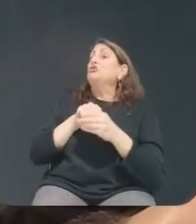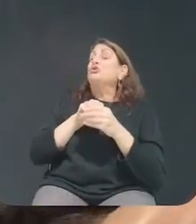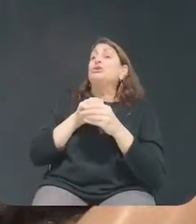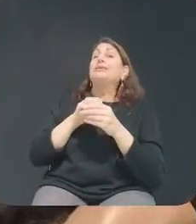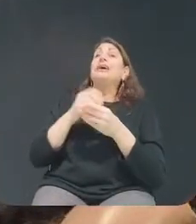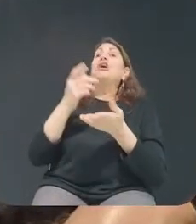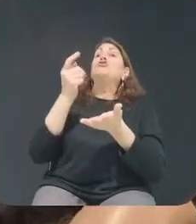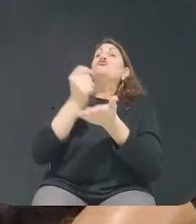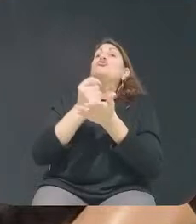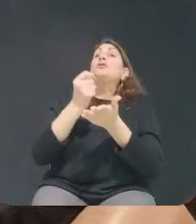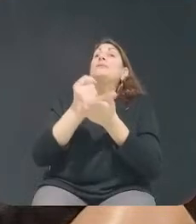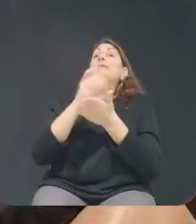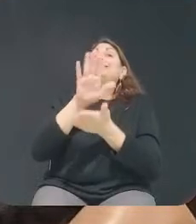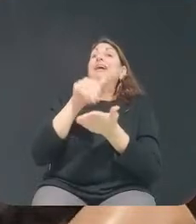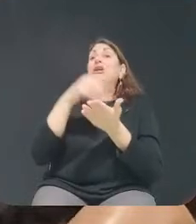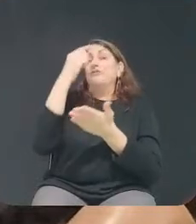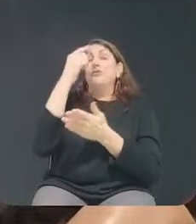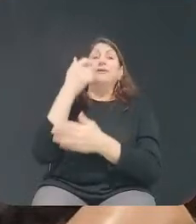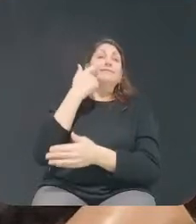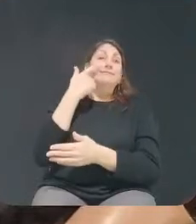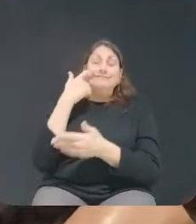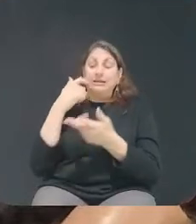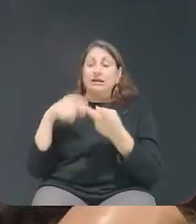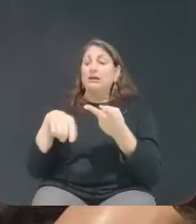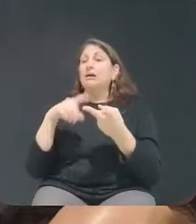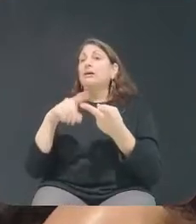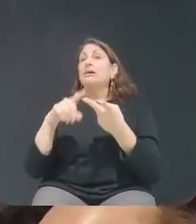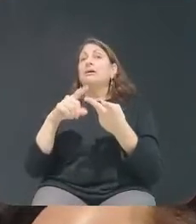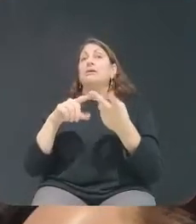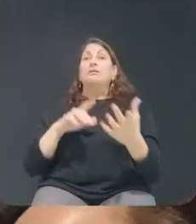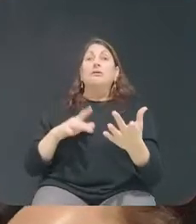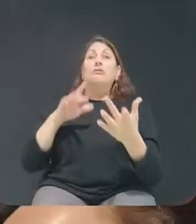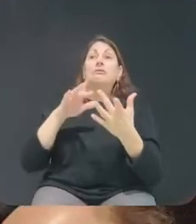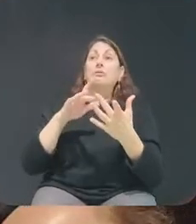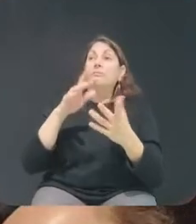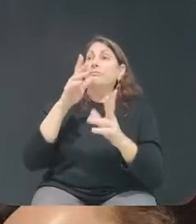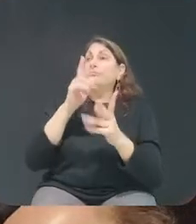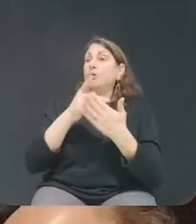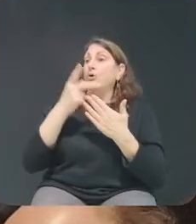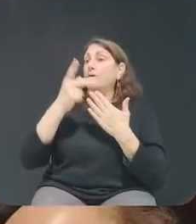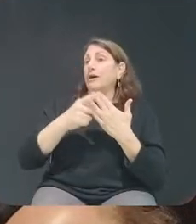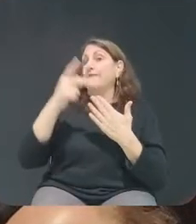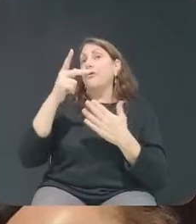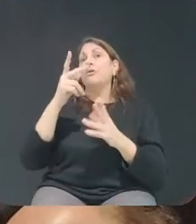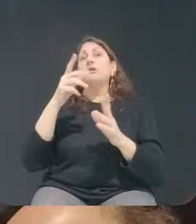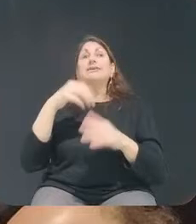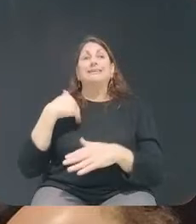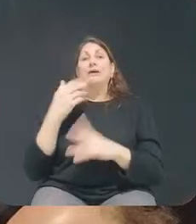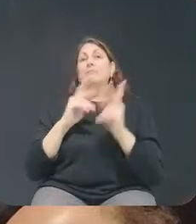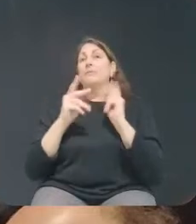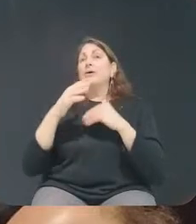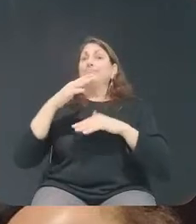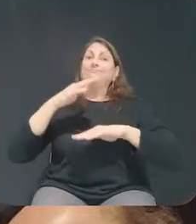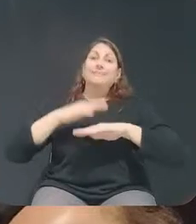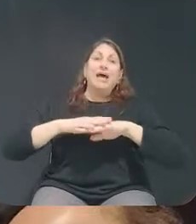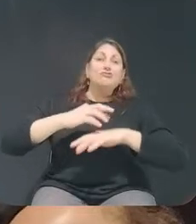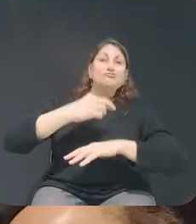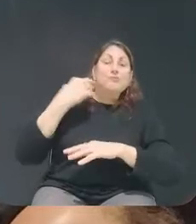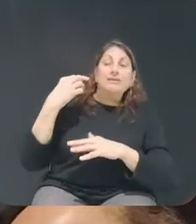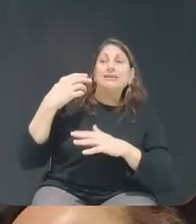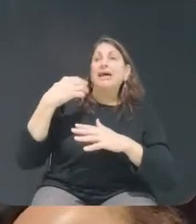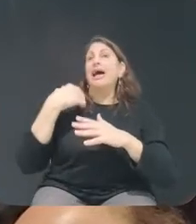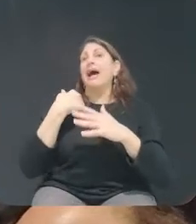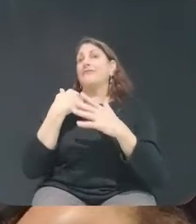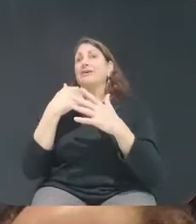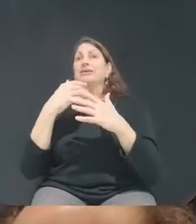services, outreach programs for at-risk youth, healthcare services for low-income and transient populations, and food, shelter,